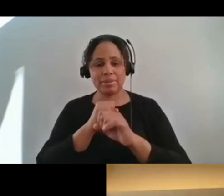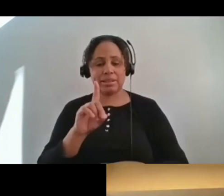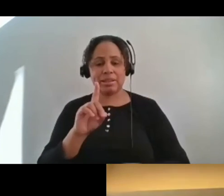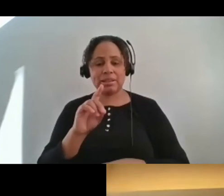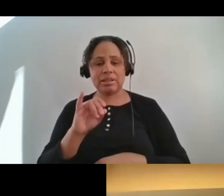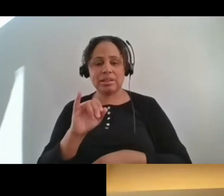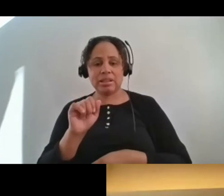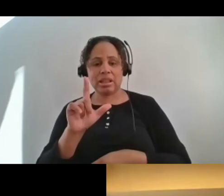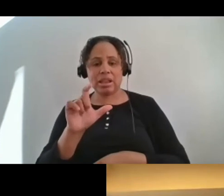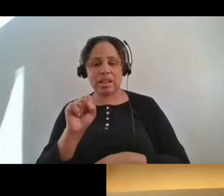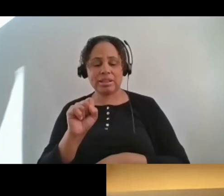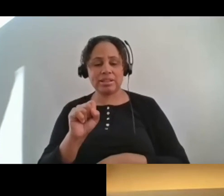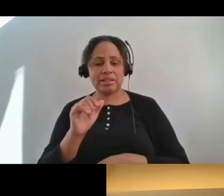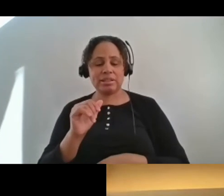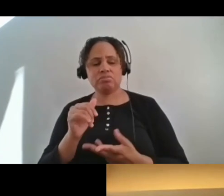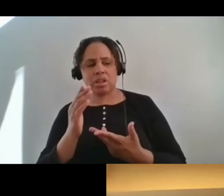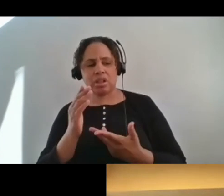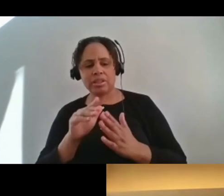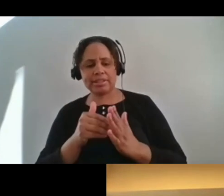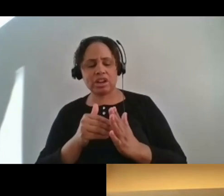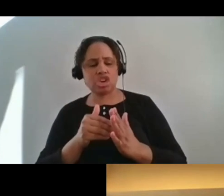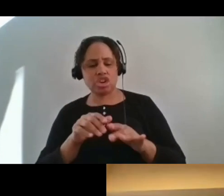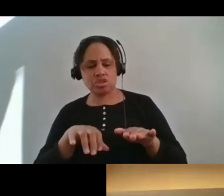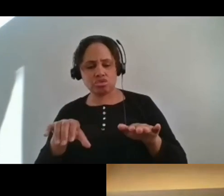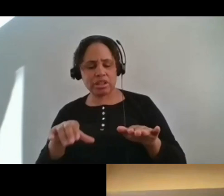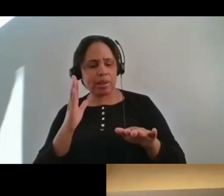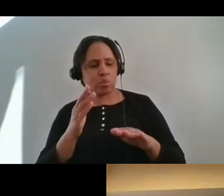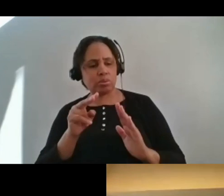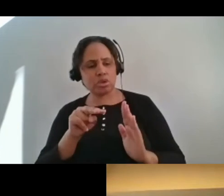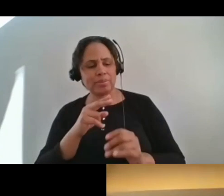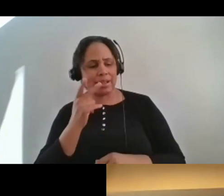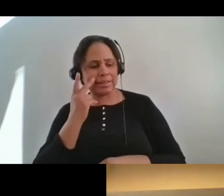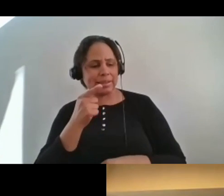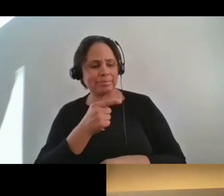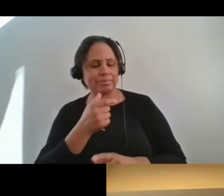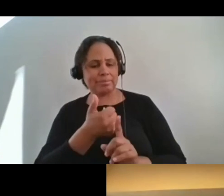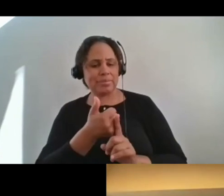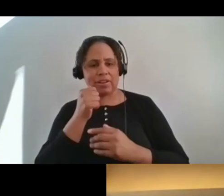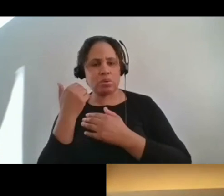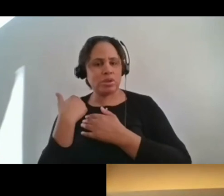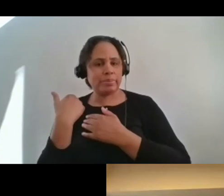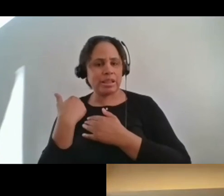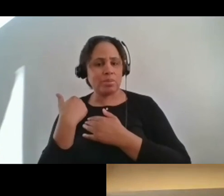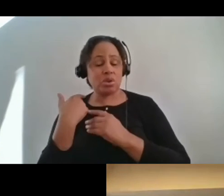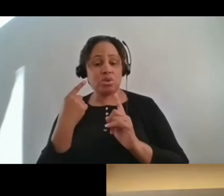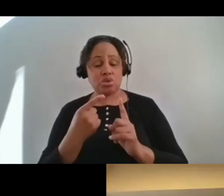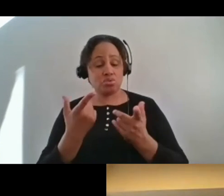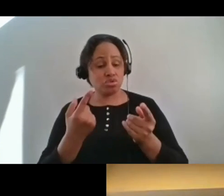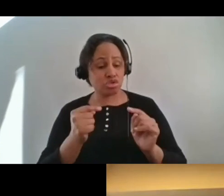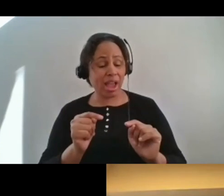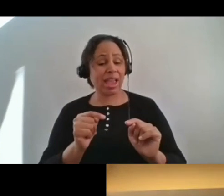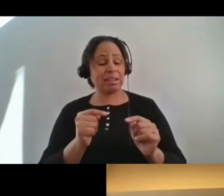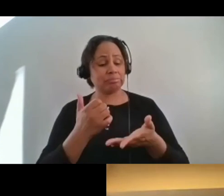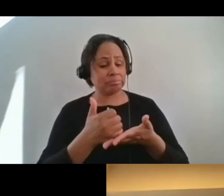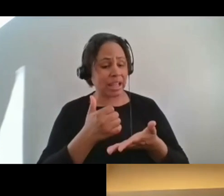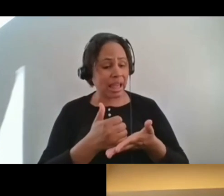centers are going to look at that and see that the patient is not a responsible patient. And so to invest resources, to